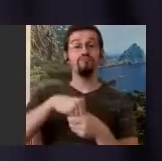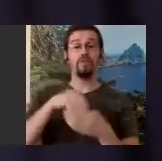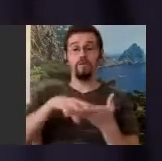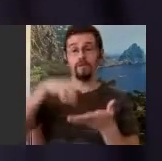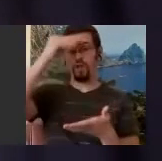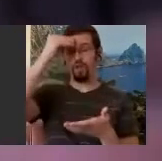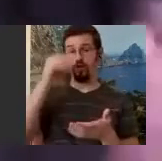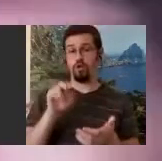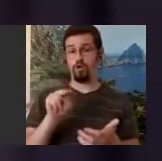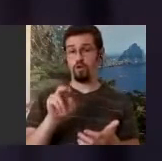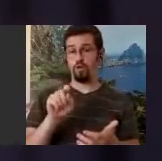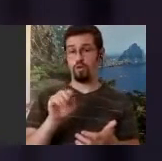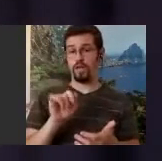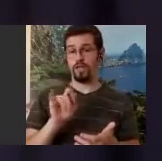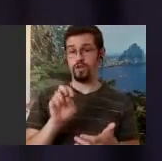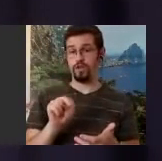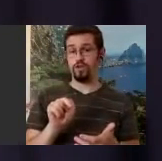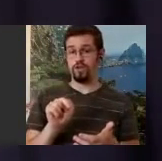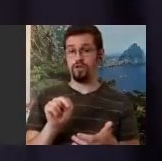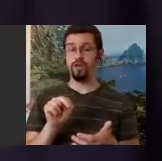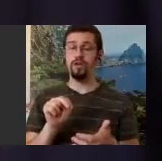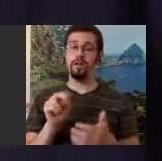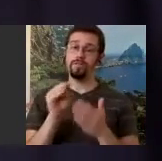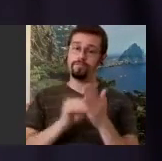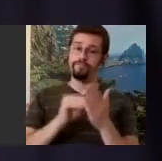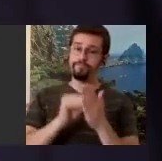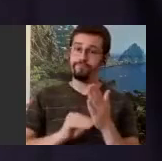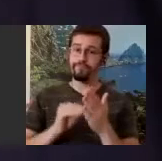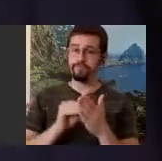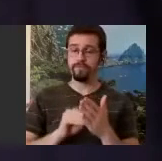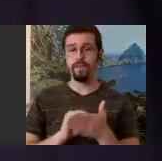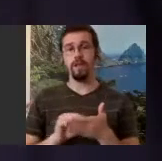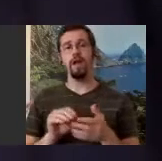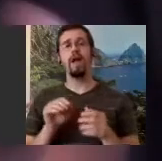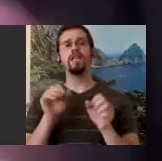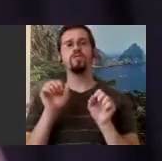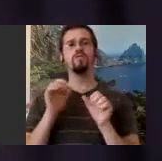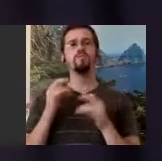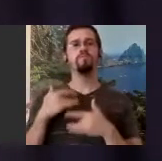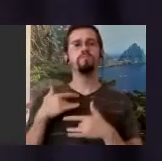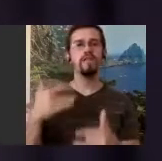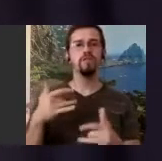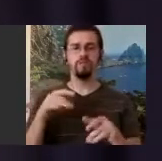And you come to gather this information and to